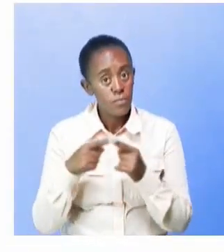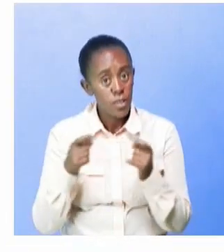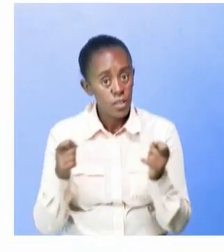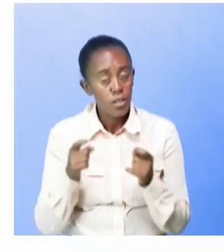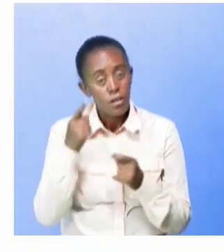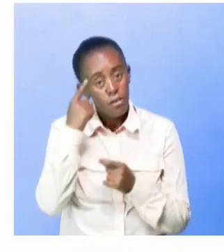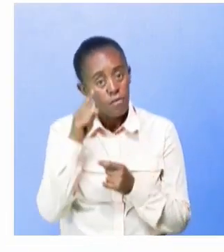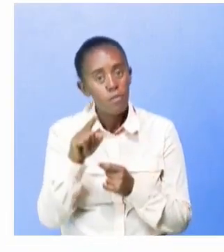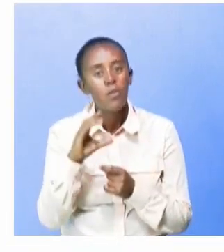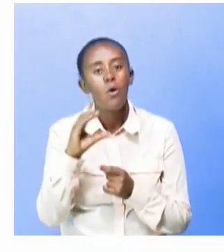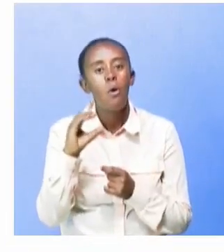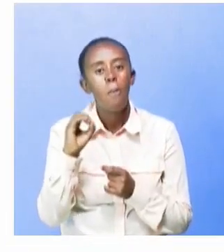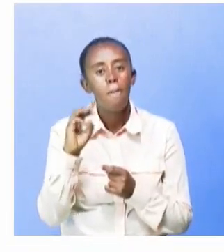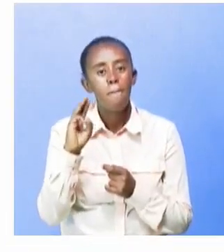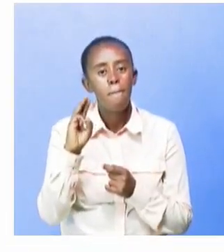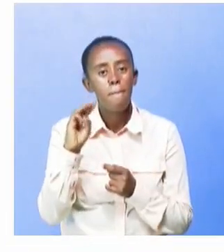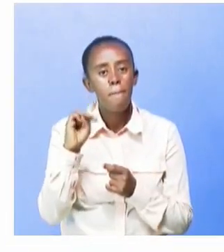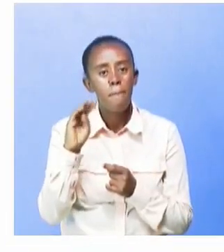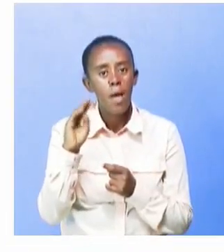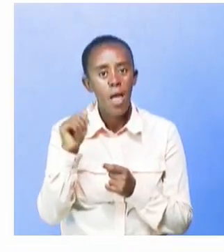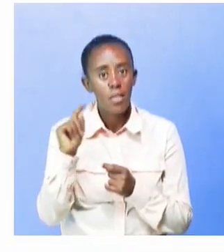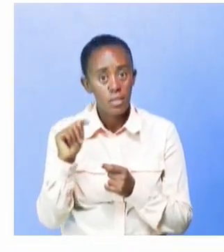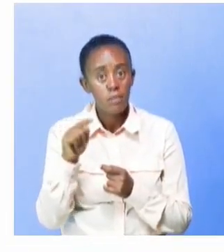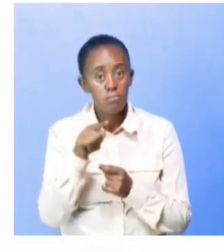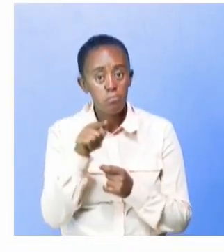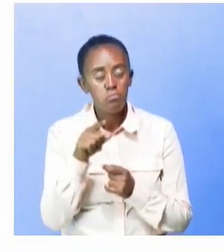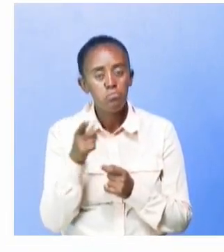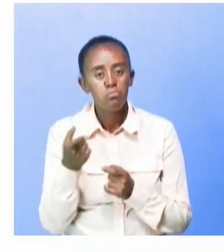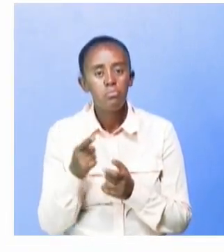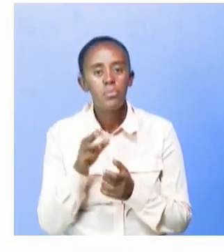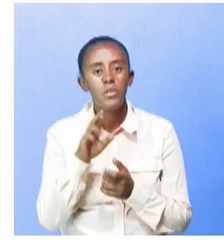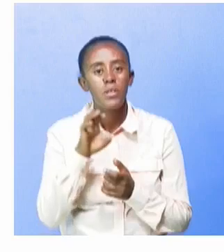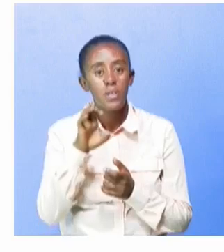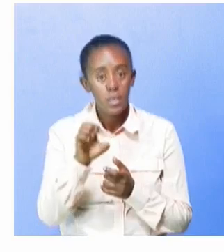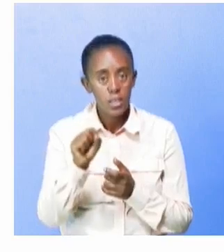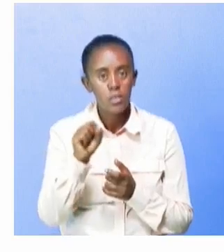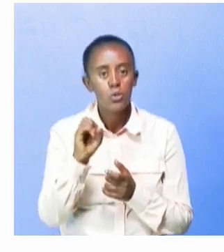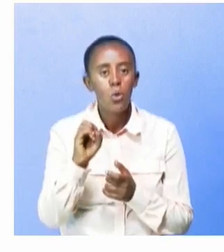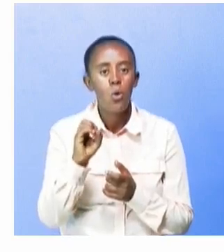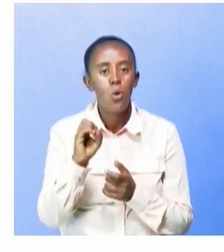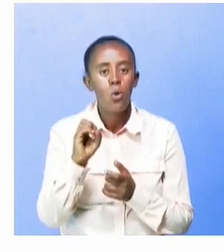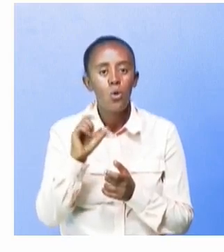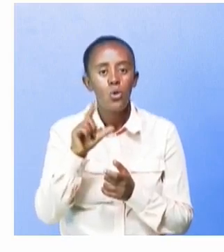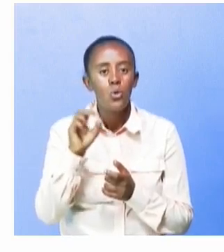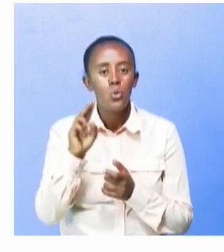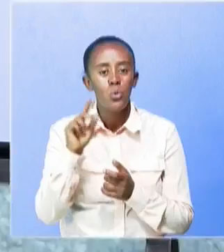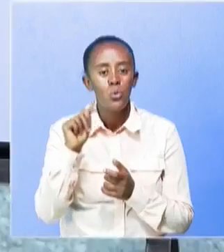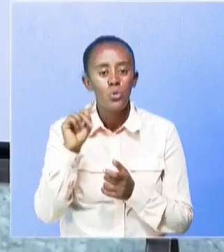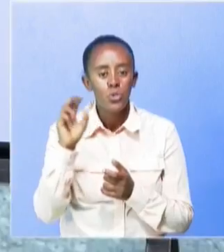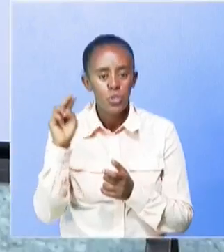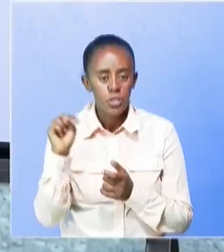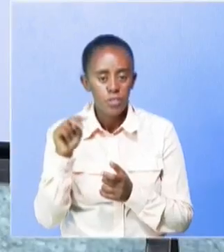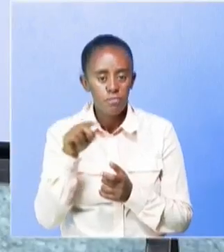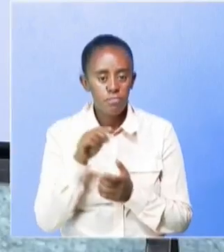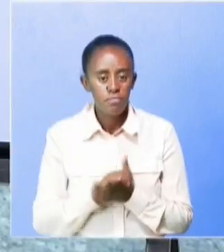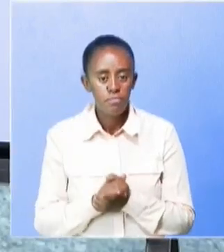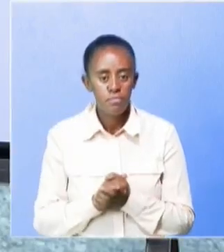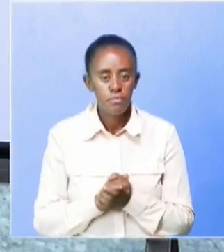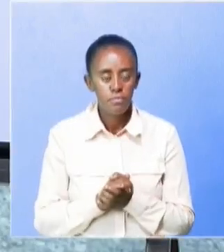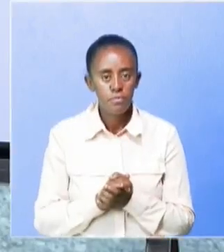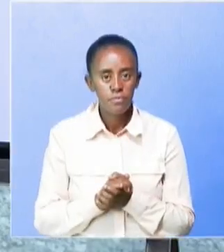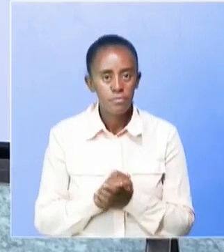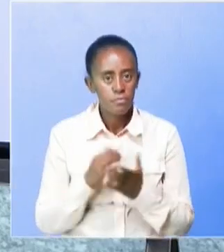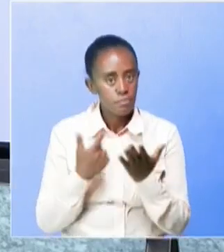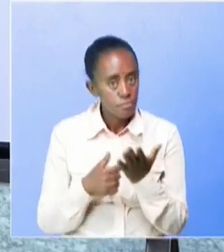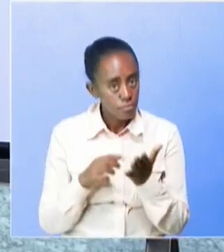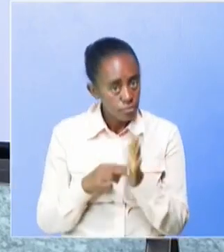for combat is resolution. Resolution. It